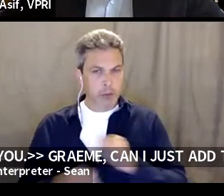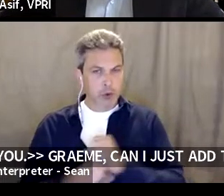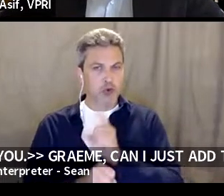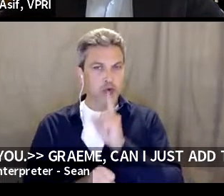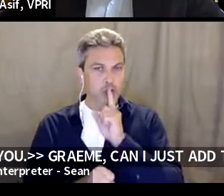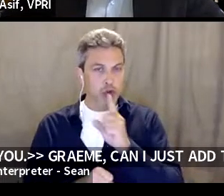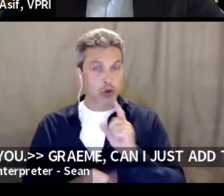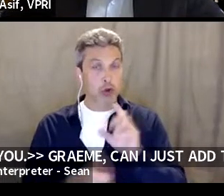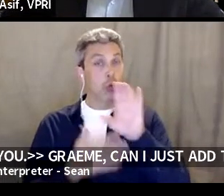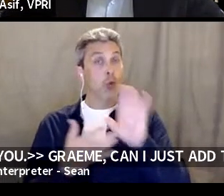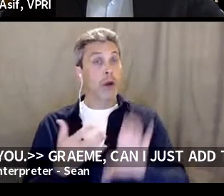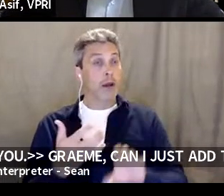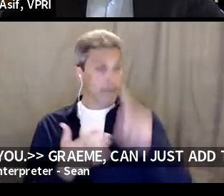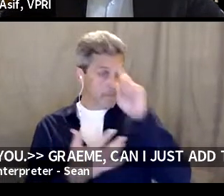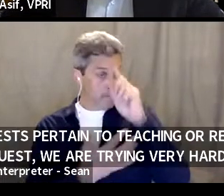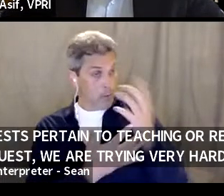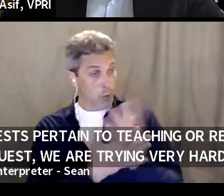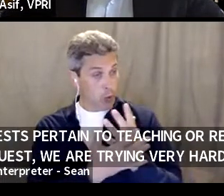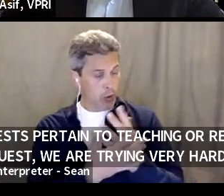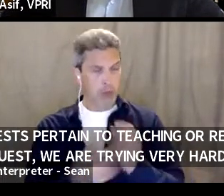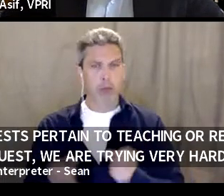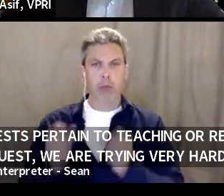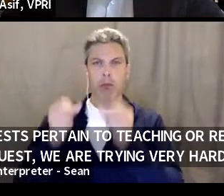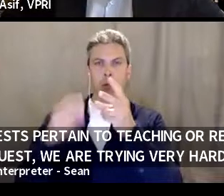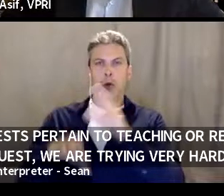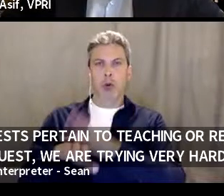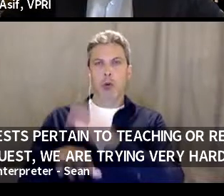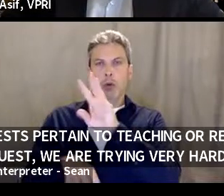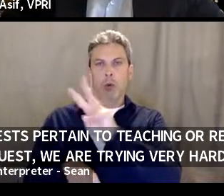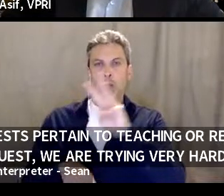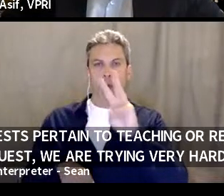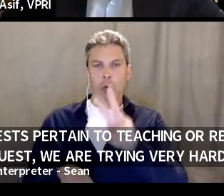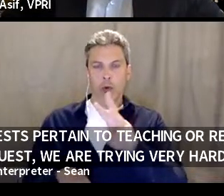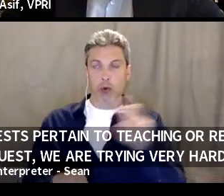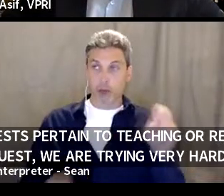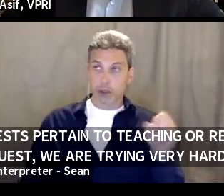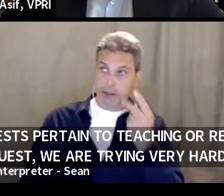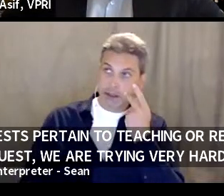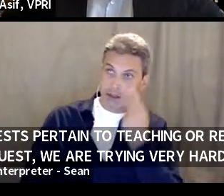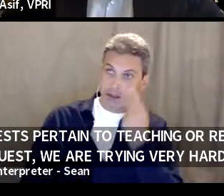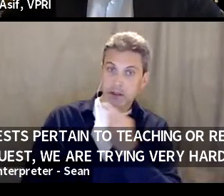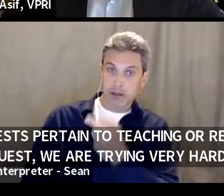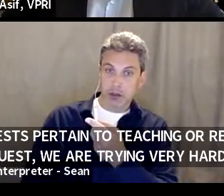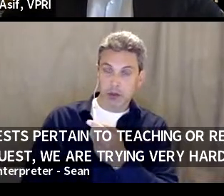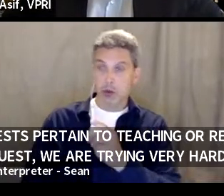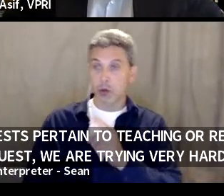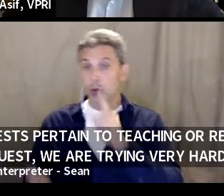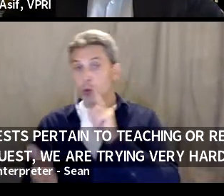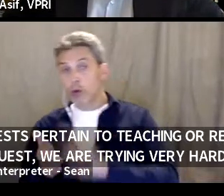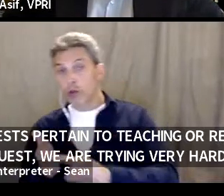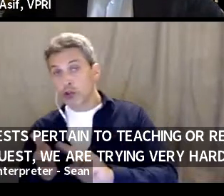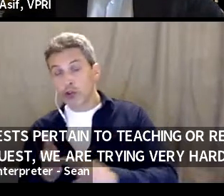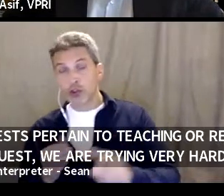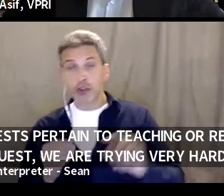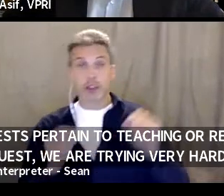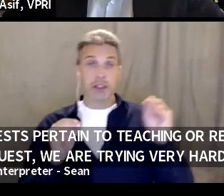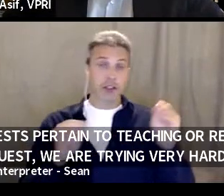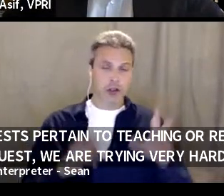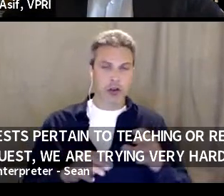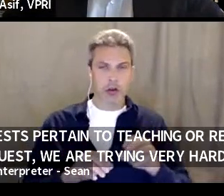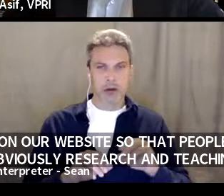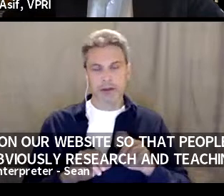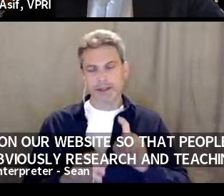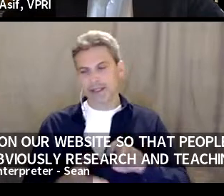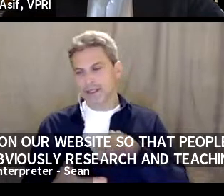website so that people know that obviously research and teaching needs for student study spaces, the